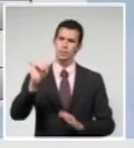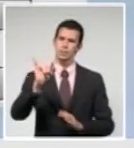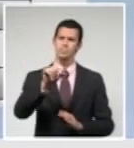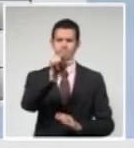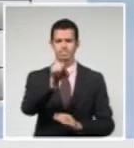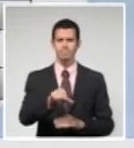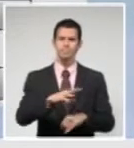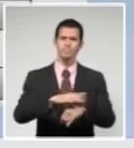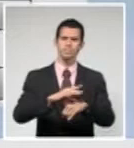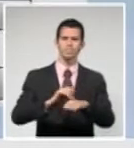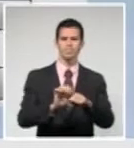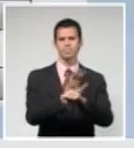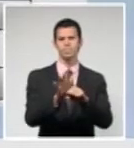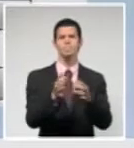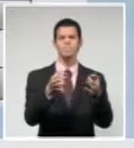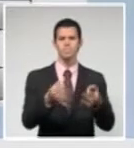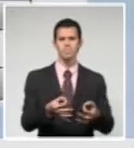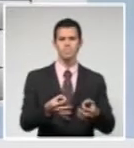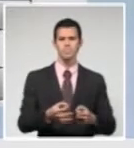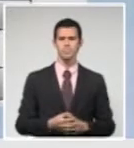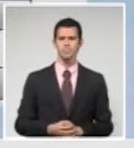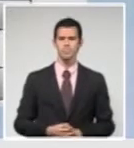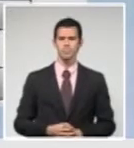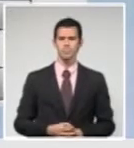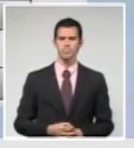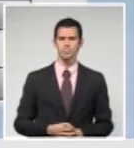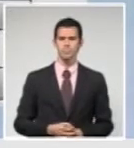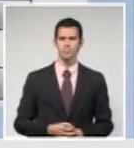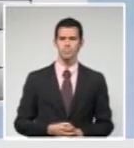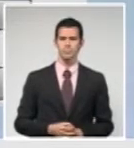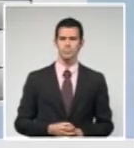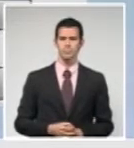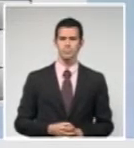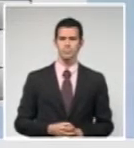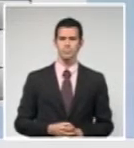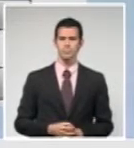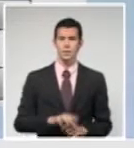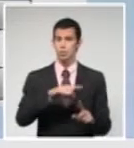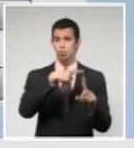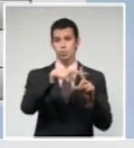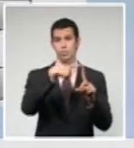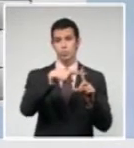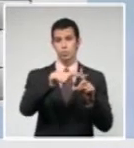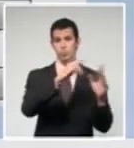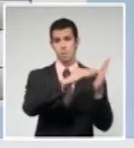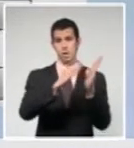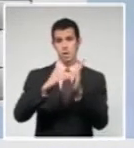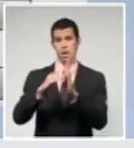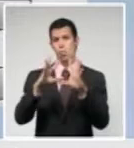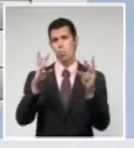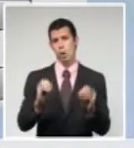388,346 people were diagnosed with the virus, for a total of